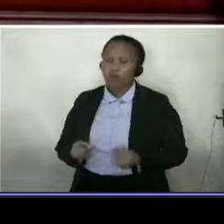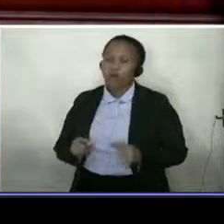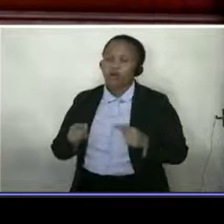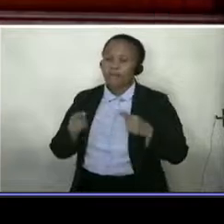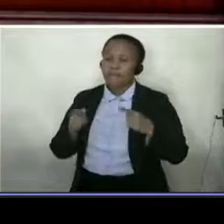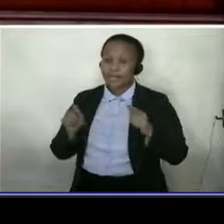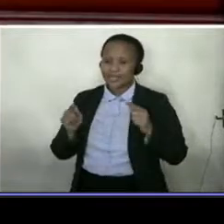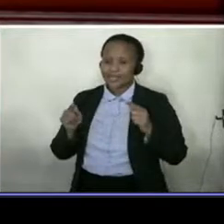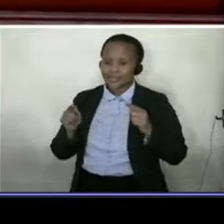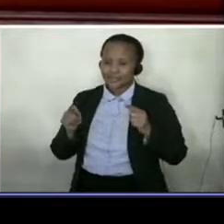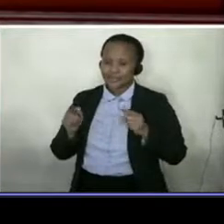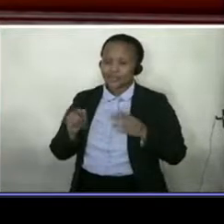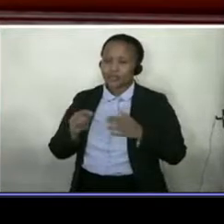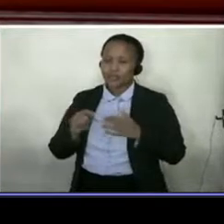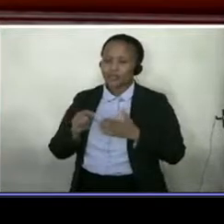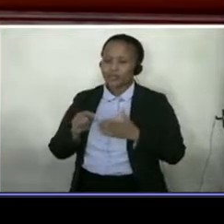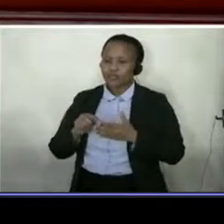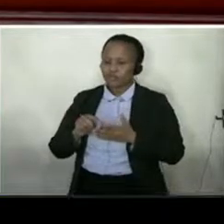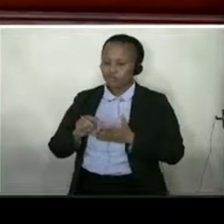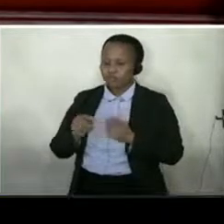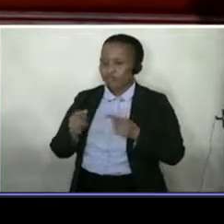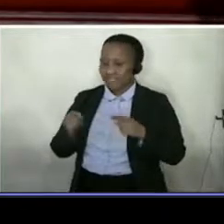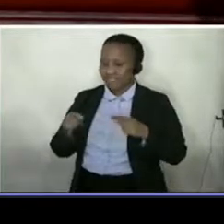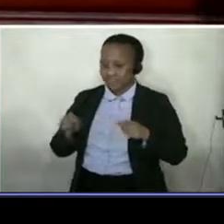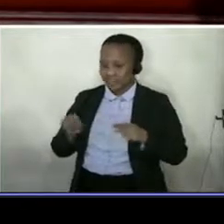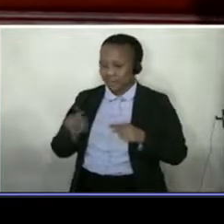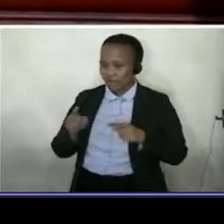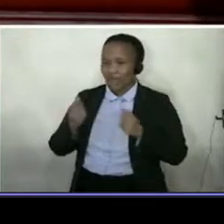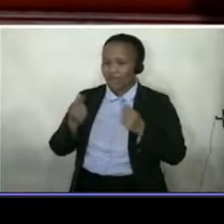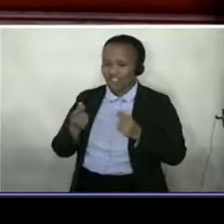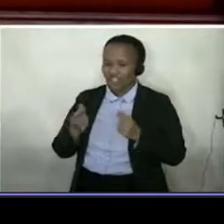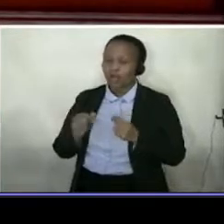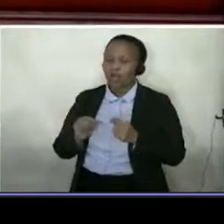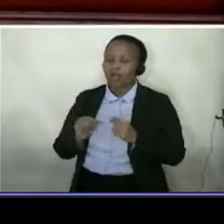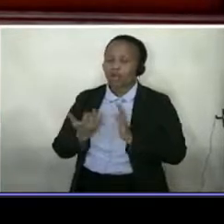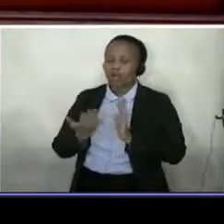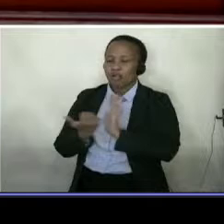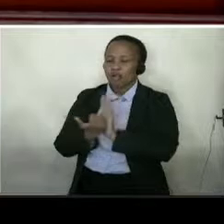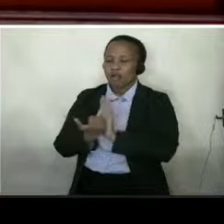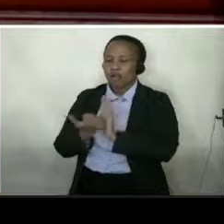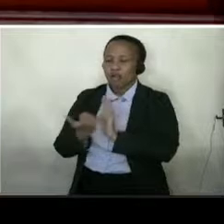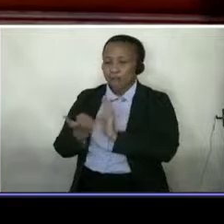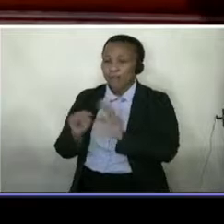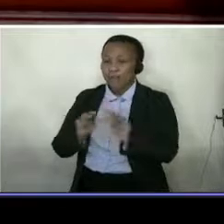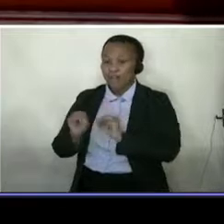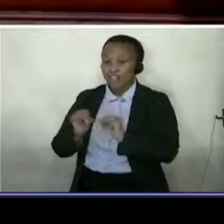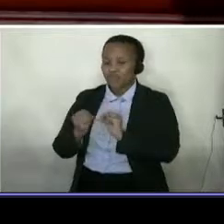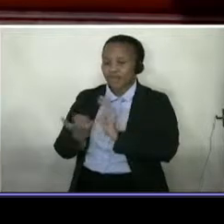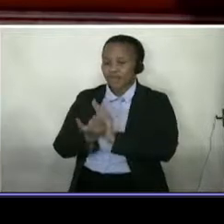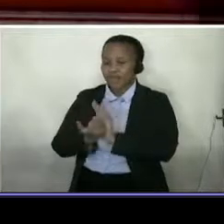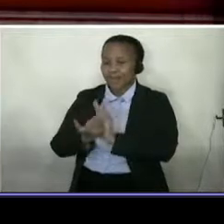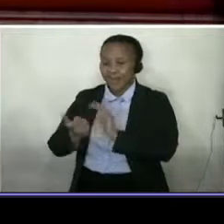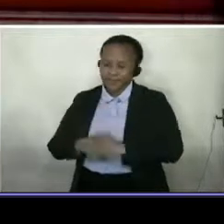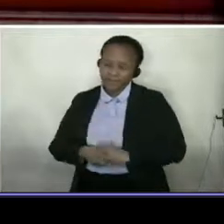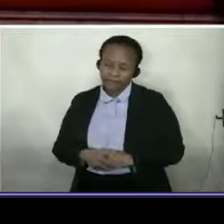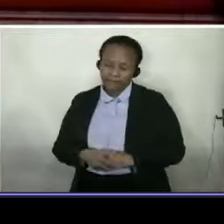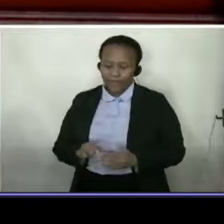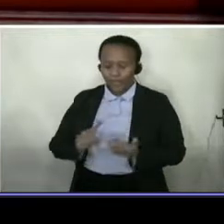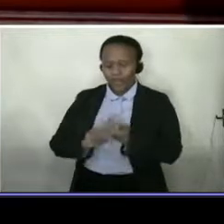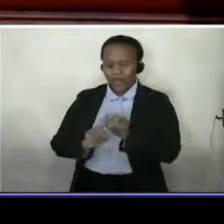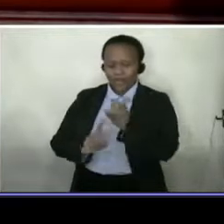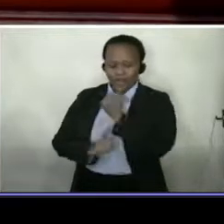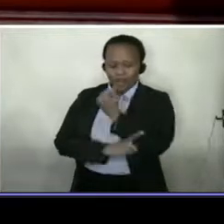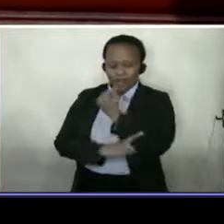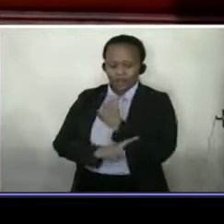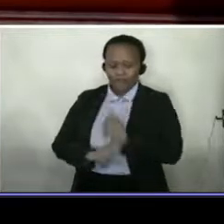of the Public Finance Management Act. Then on the last one is on the question of